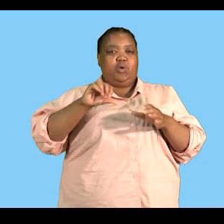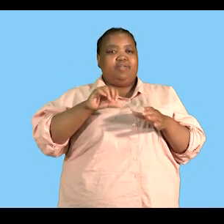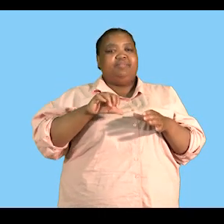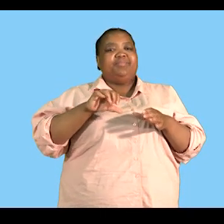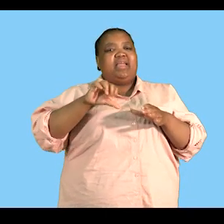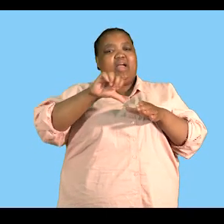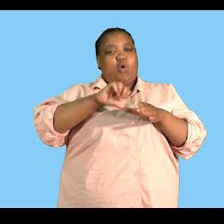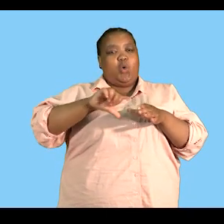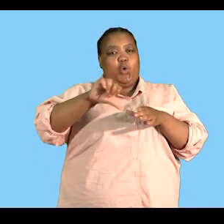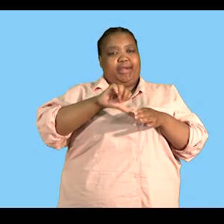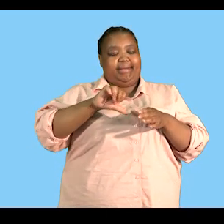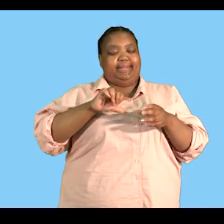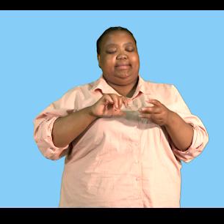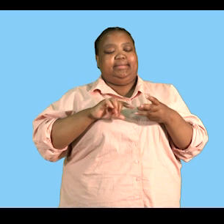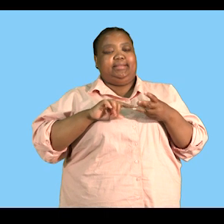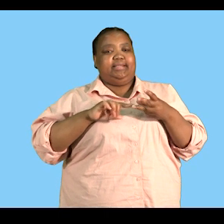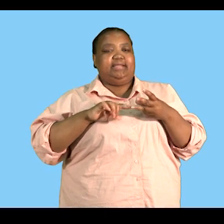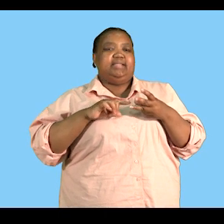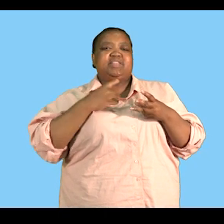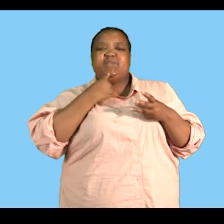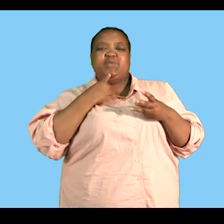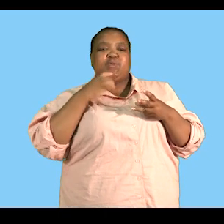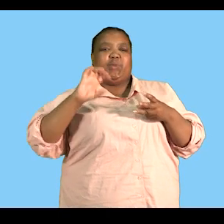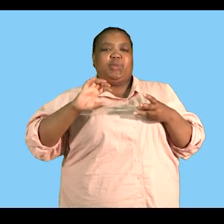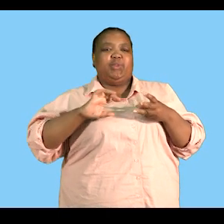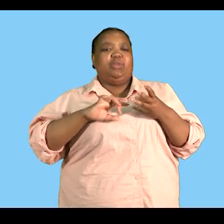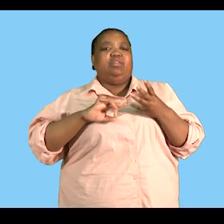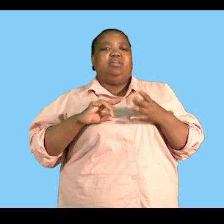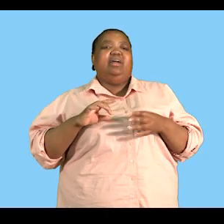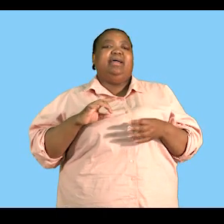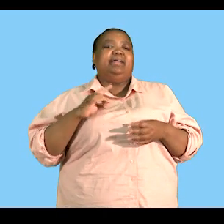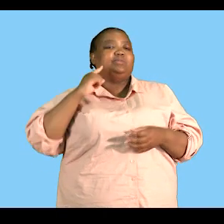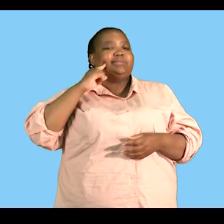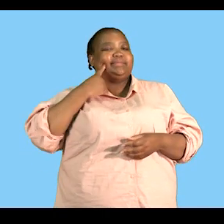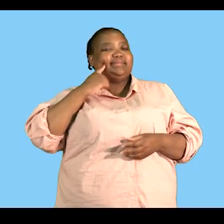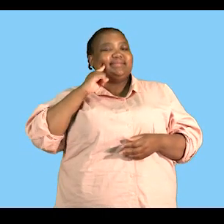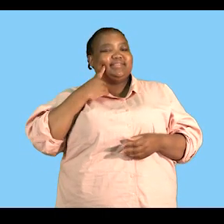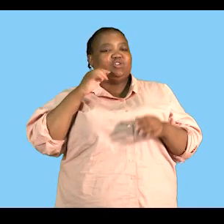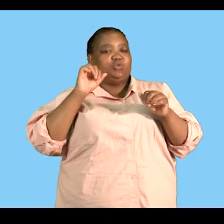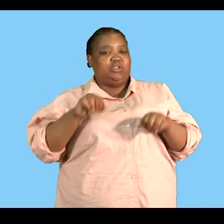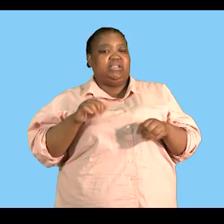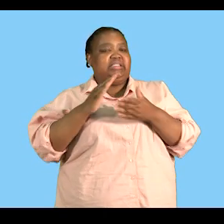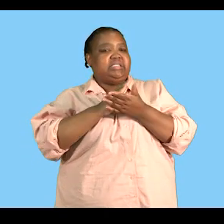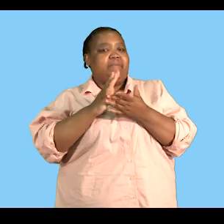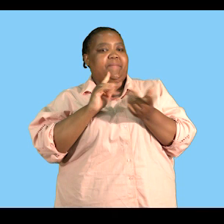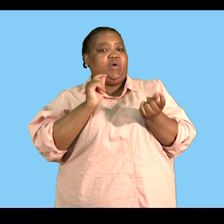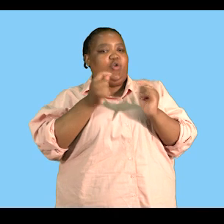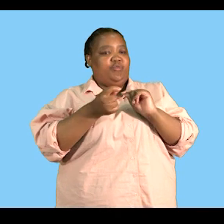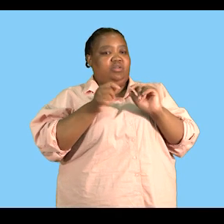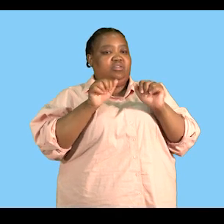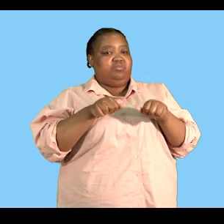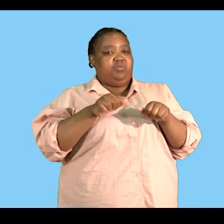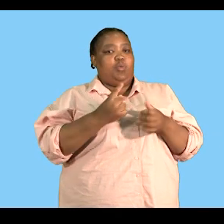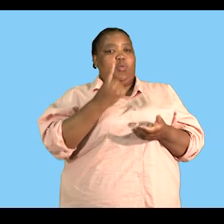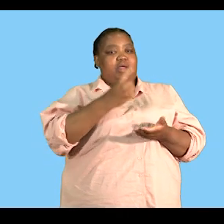oil, salt, and sugar. And then they give us some conversions where